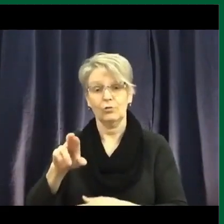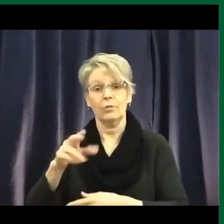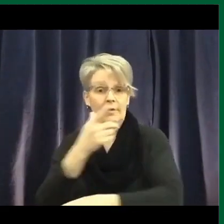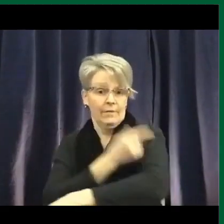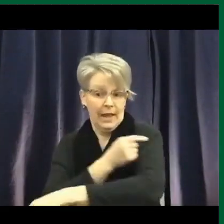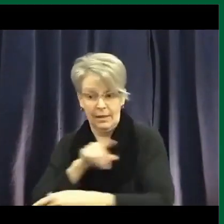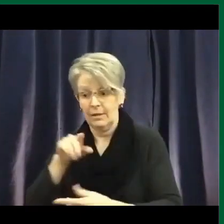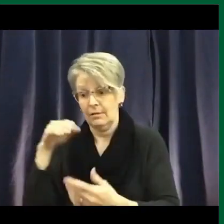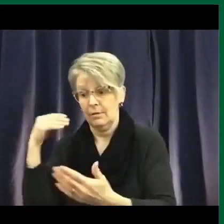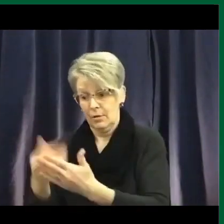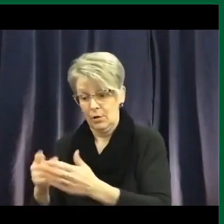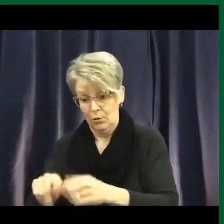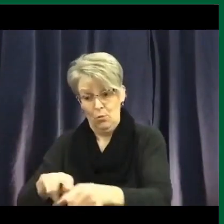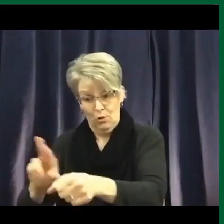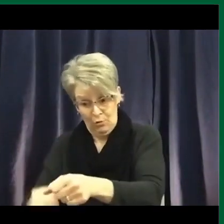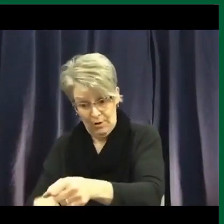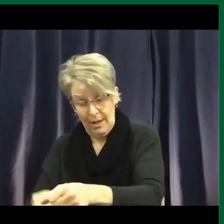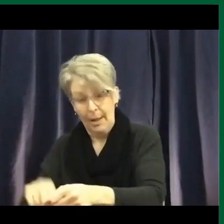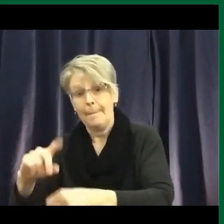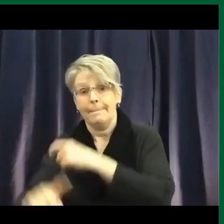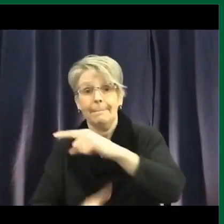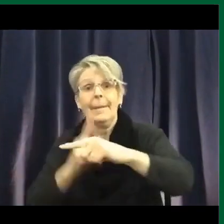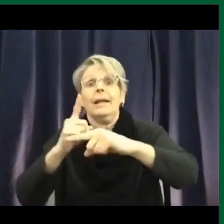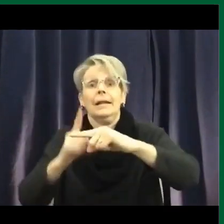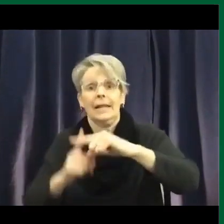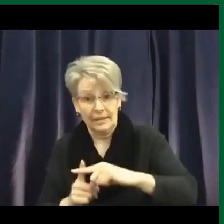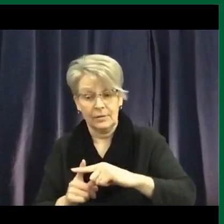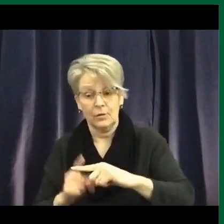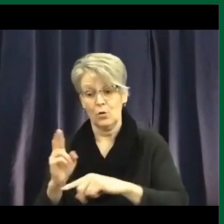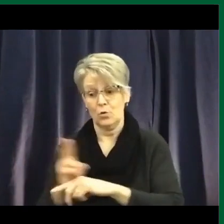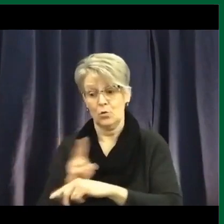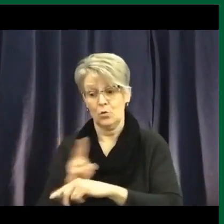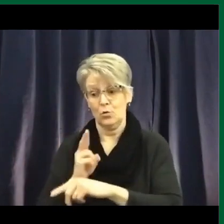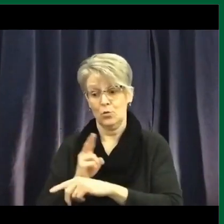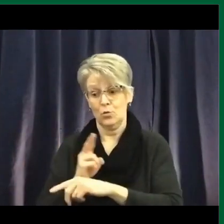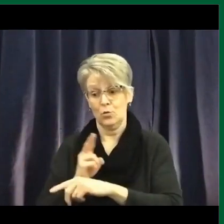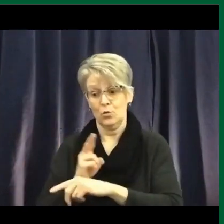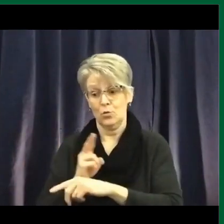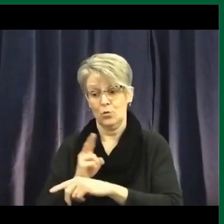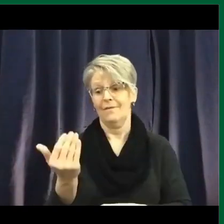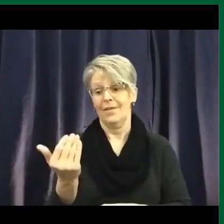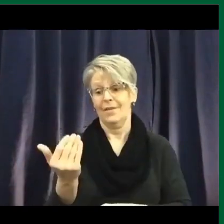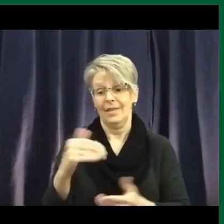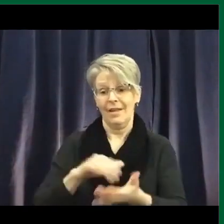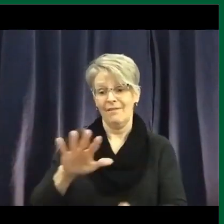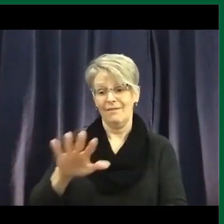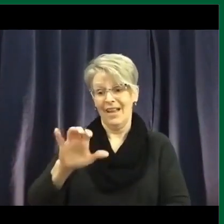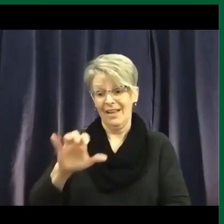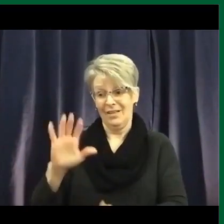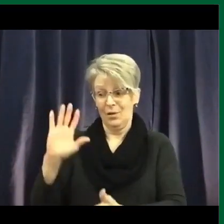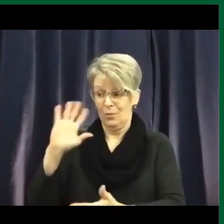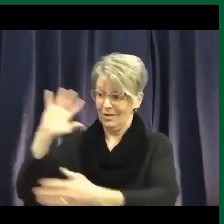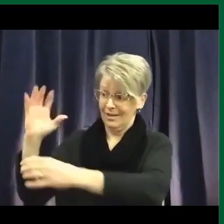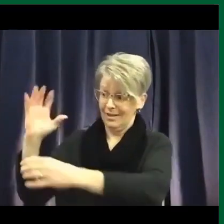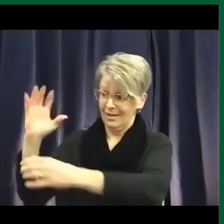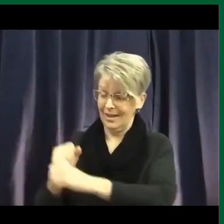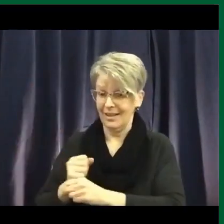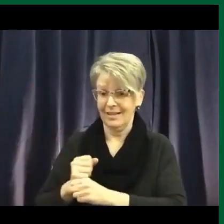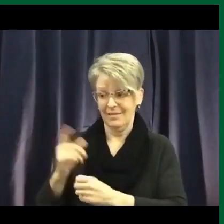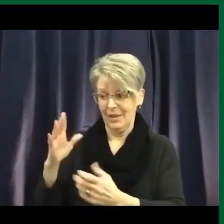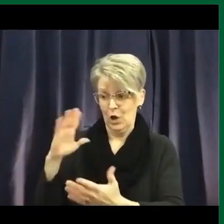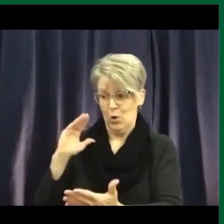to Regina people, but then deploy the additional 15,500 vaccines that are arriving or have arrived